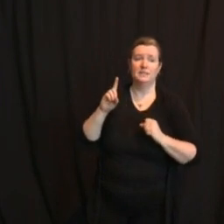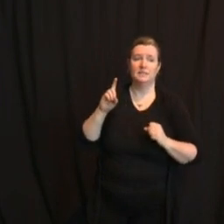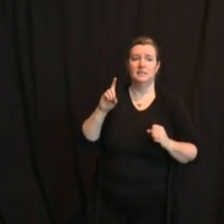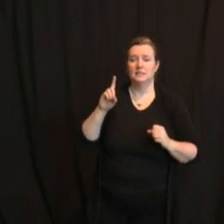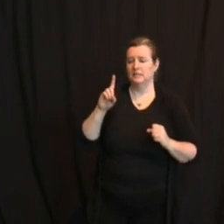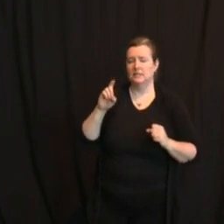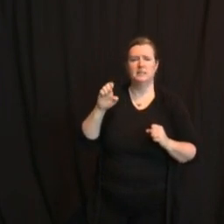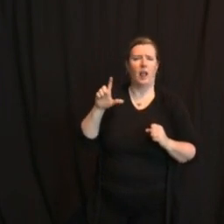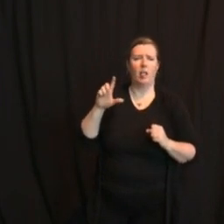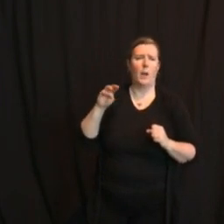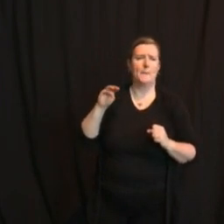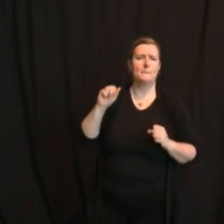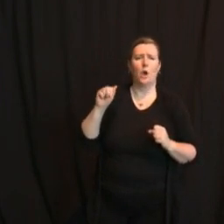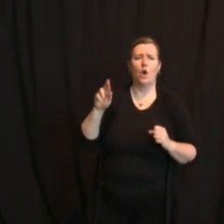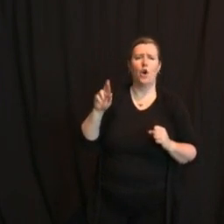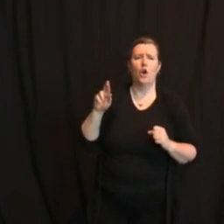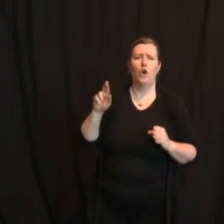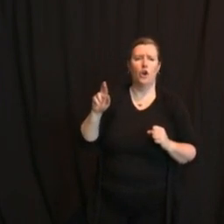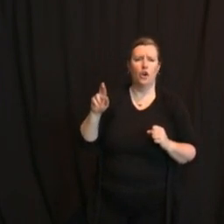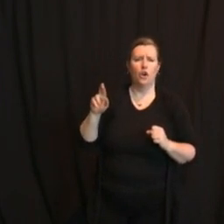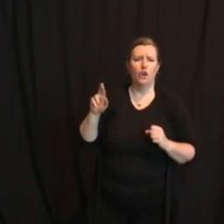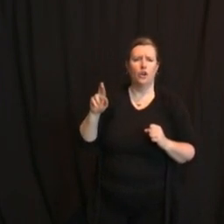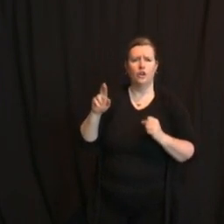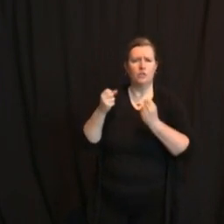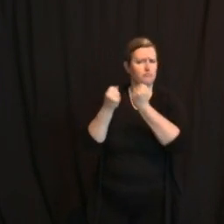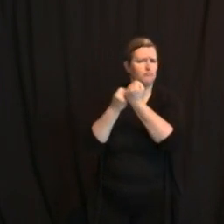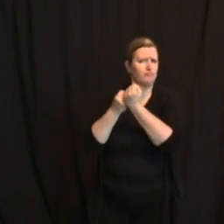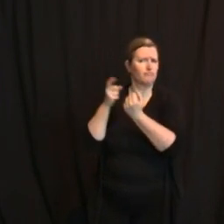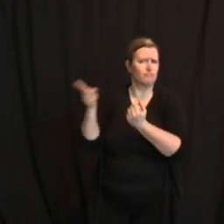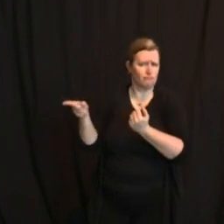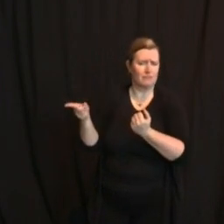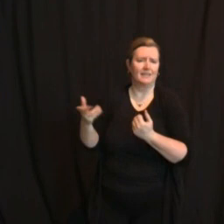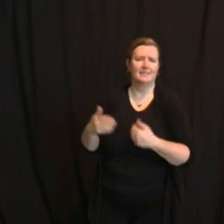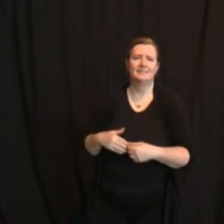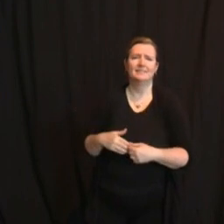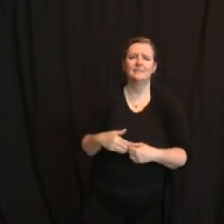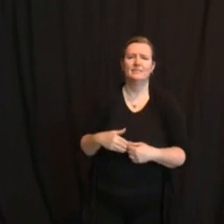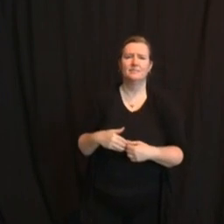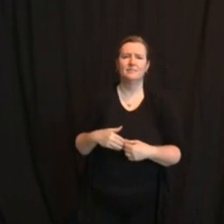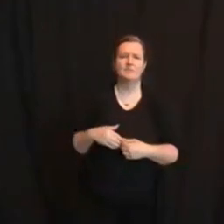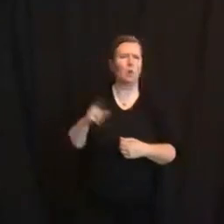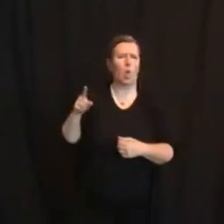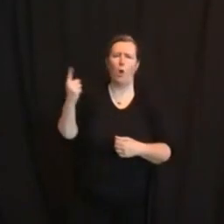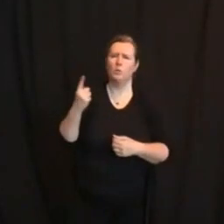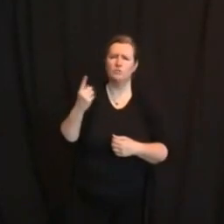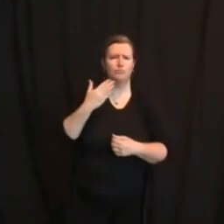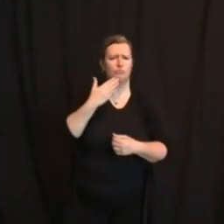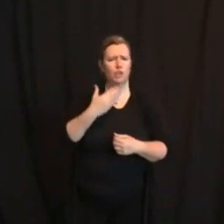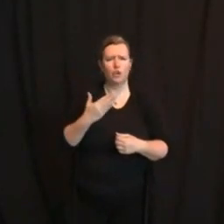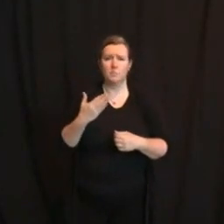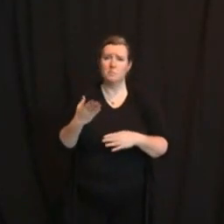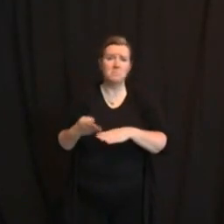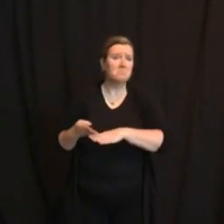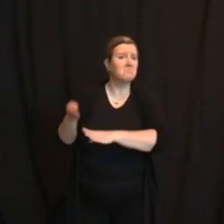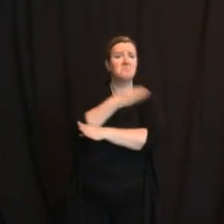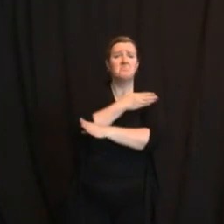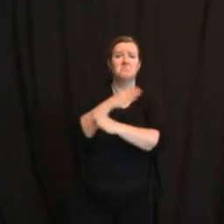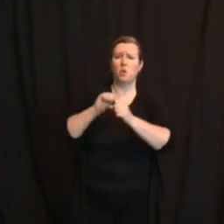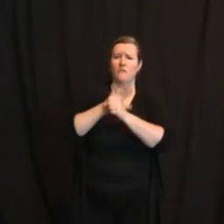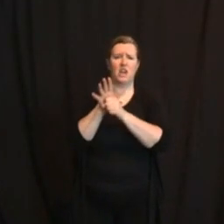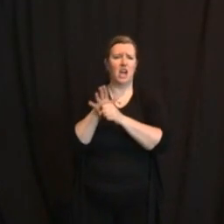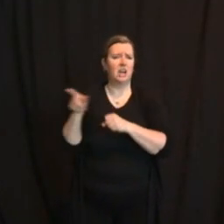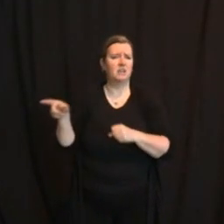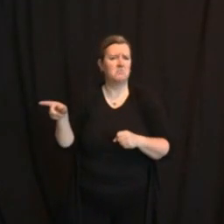But seriously, you've been incredible to work with. We knew that before this, by the way. You and I have known each other before